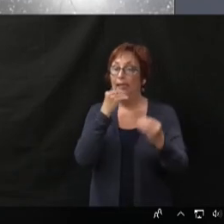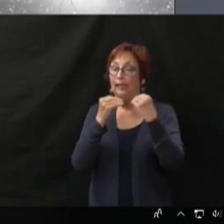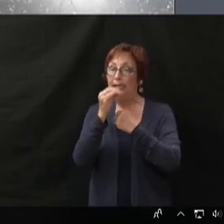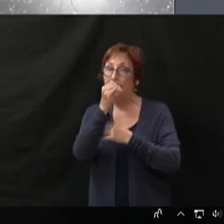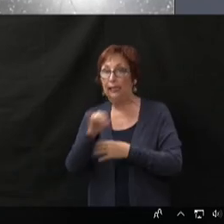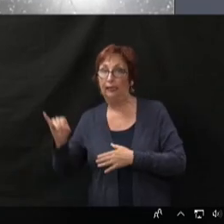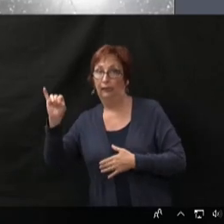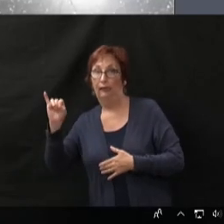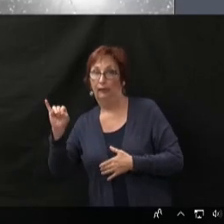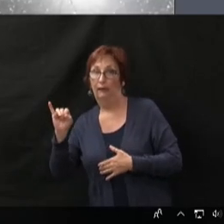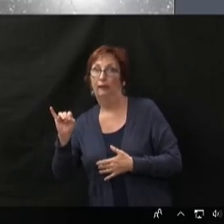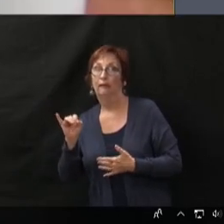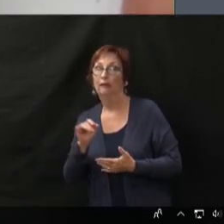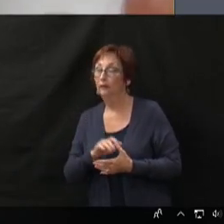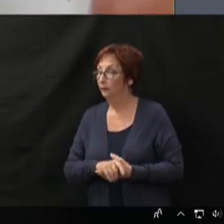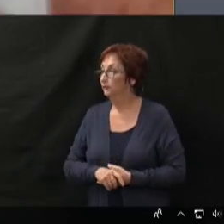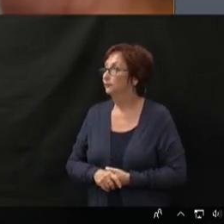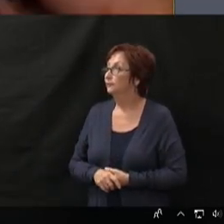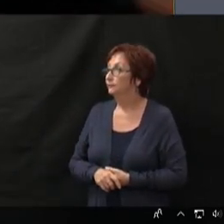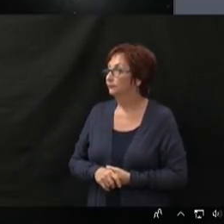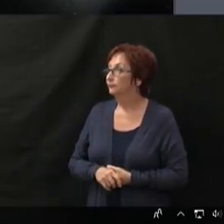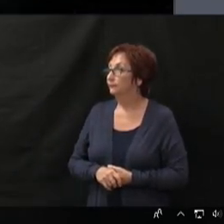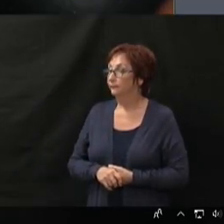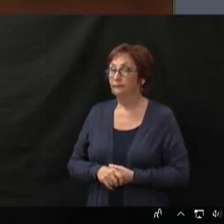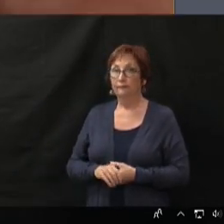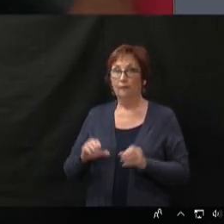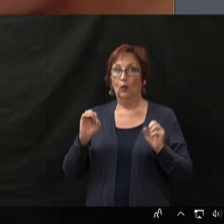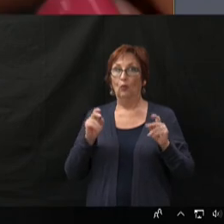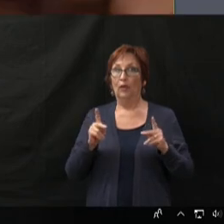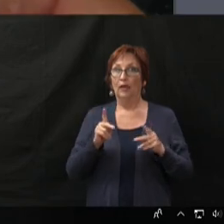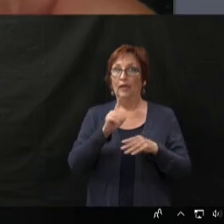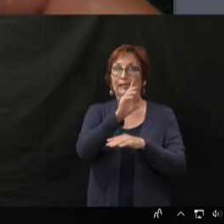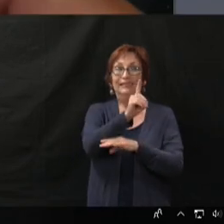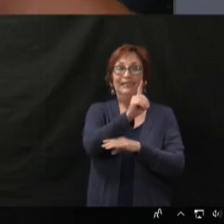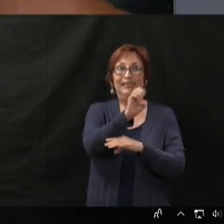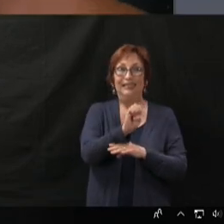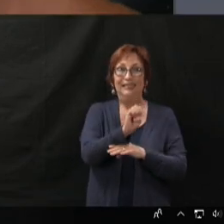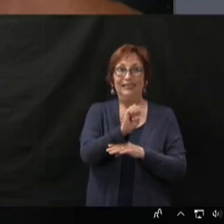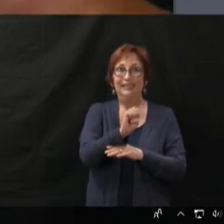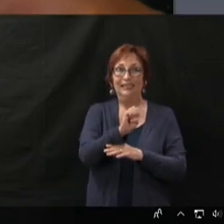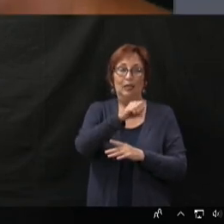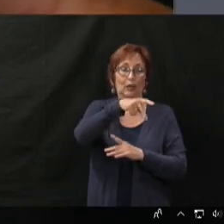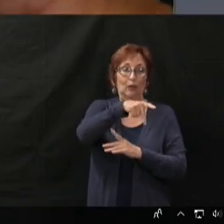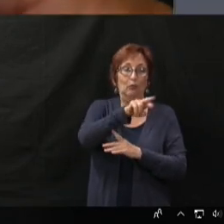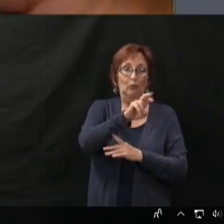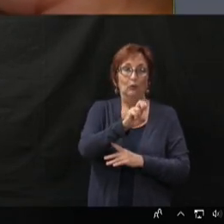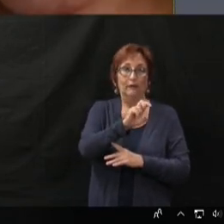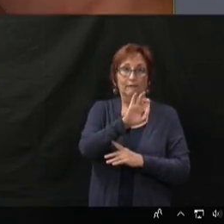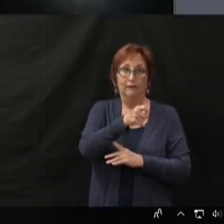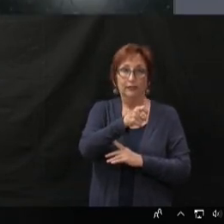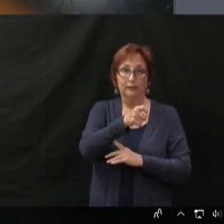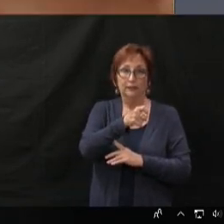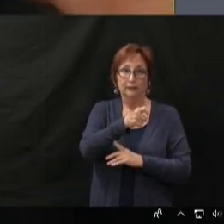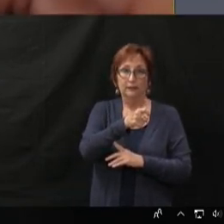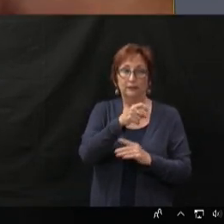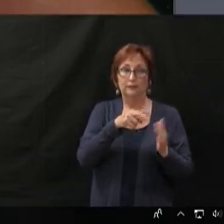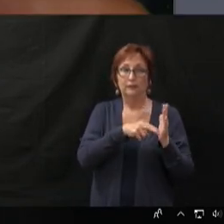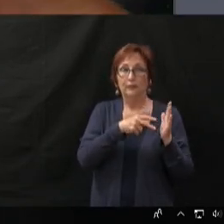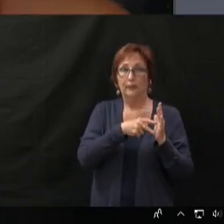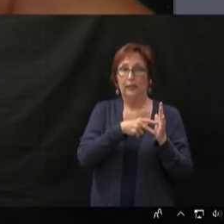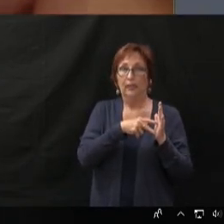Eating. Eating. Oh, my favorite thing. Okay, DE is a prefix. It